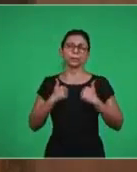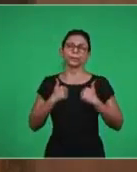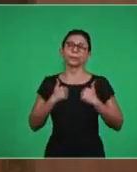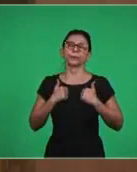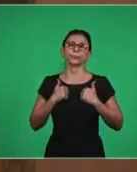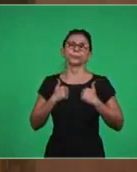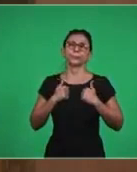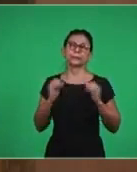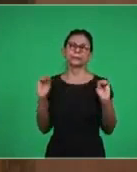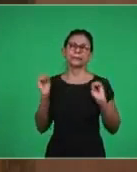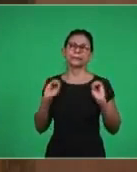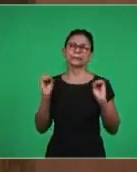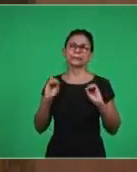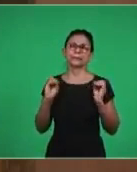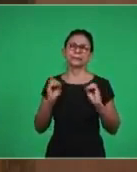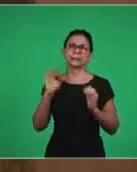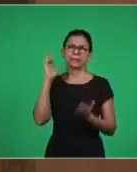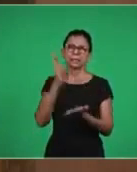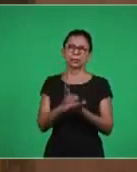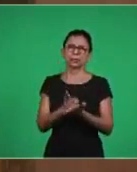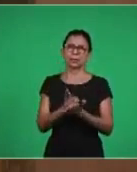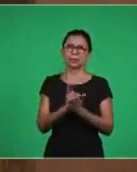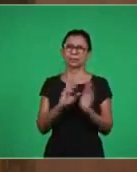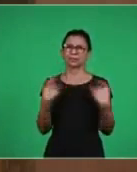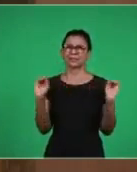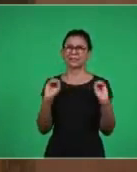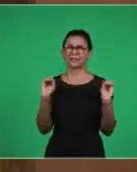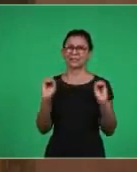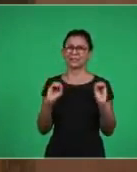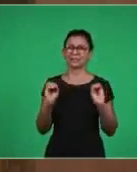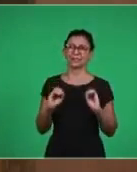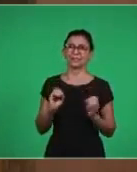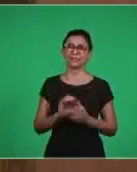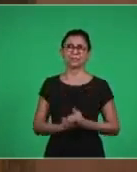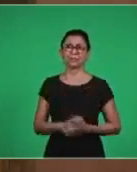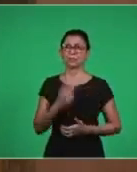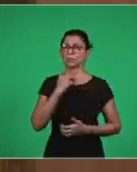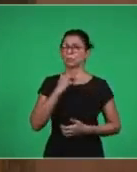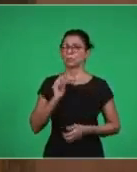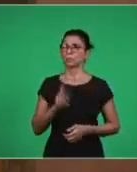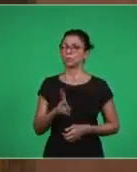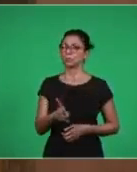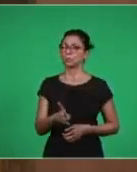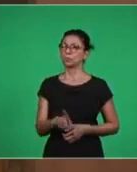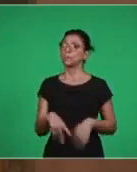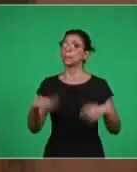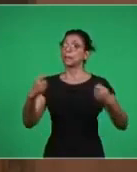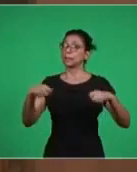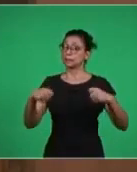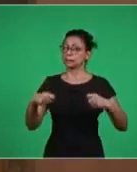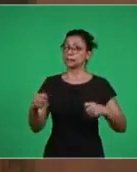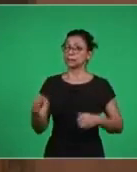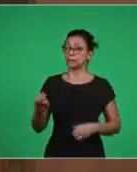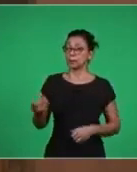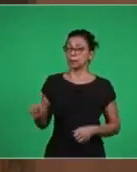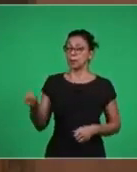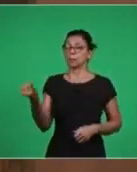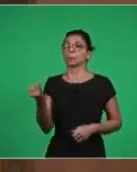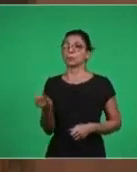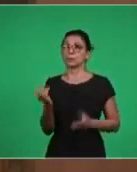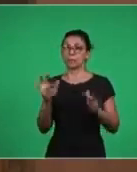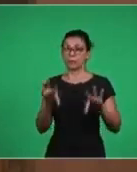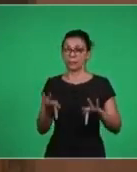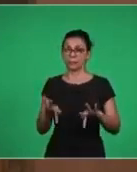2 months, prepare, nothing, nothing. This cannot continue. Now it's necessary to spend this end of the